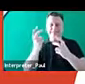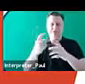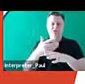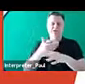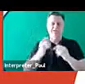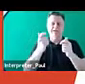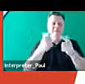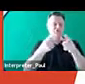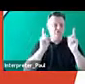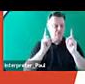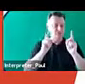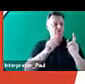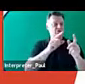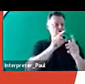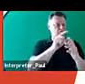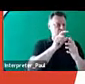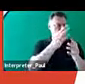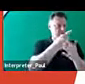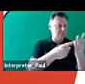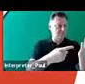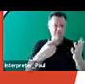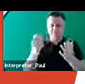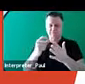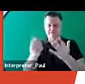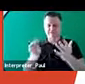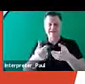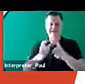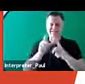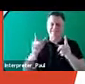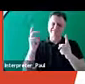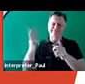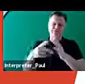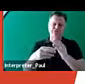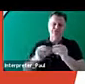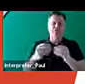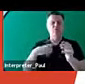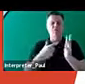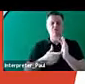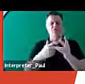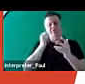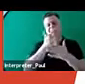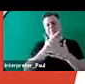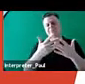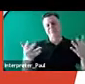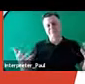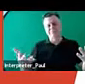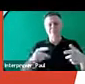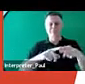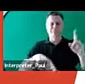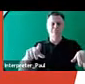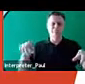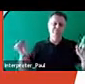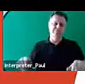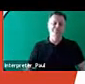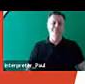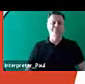than it does for their non-disabled counterparts. And the reasons for this are many and varied, and we're going to come on to that.